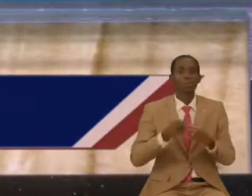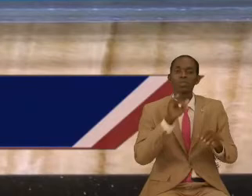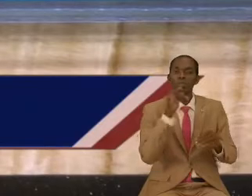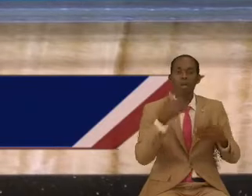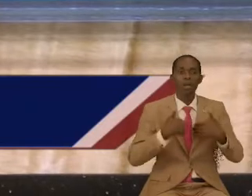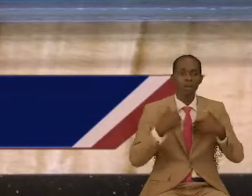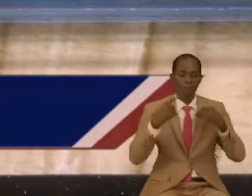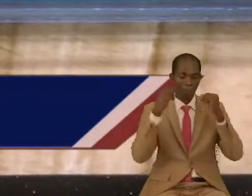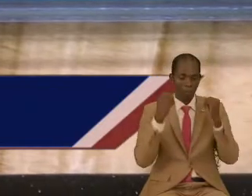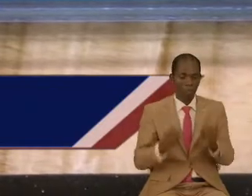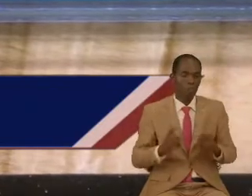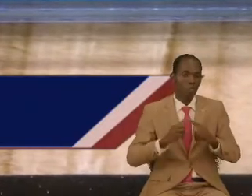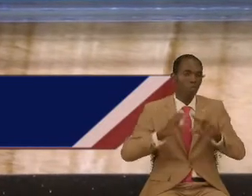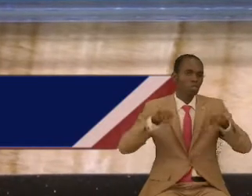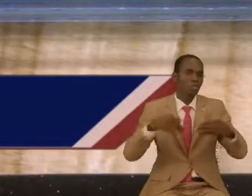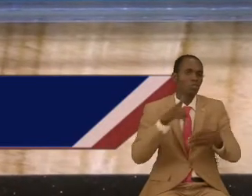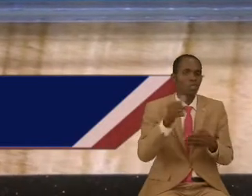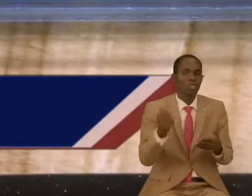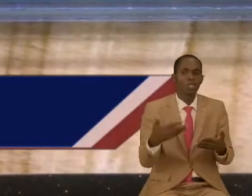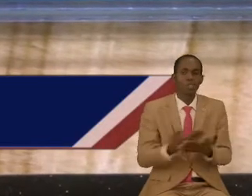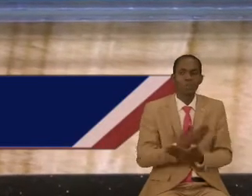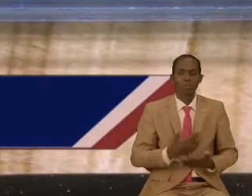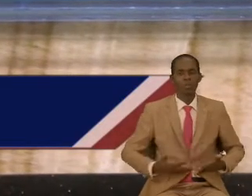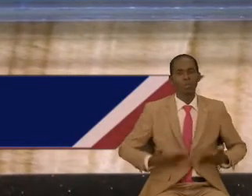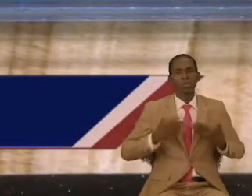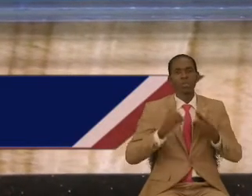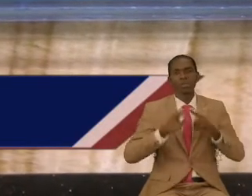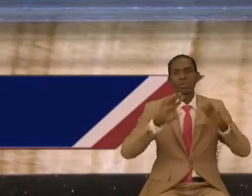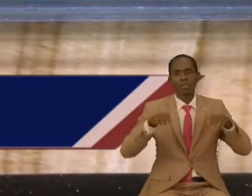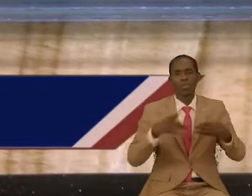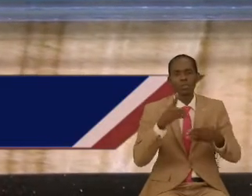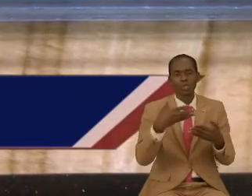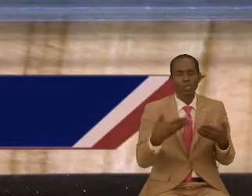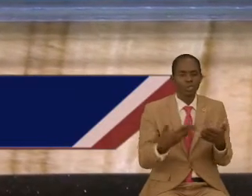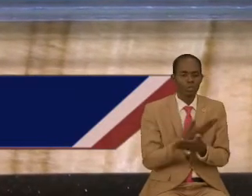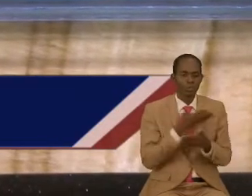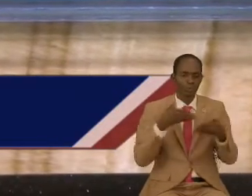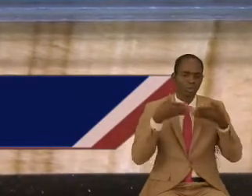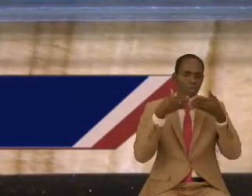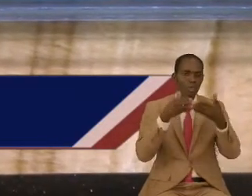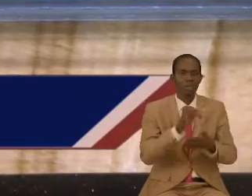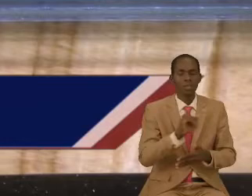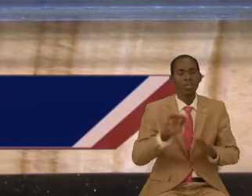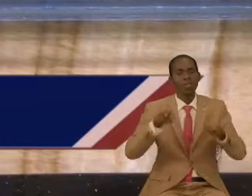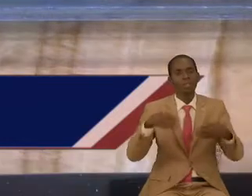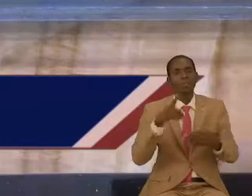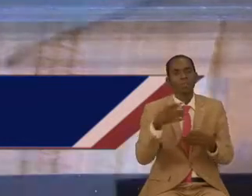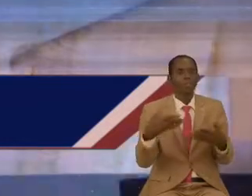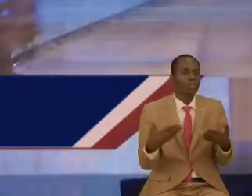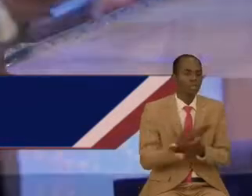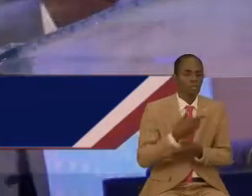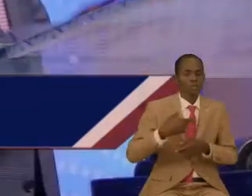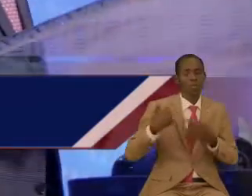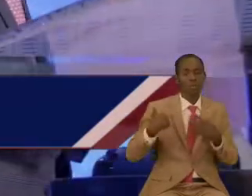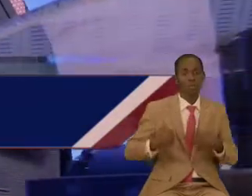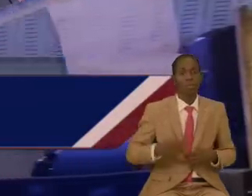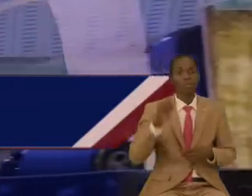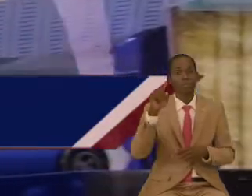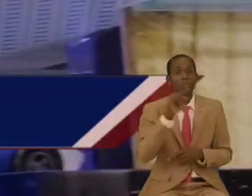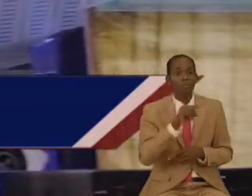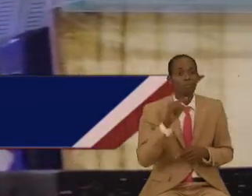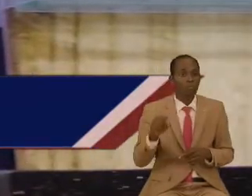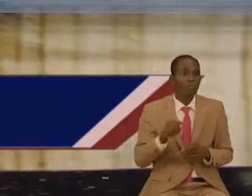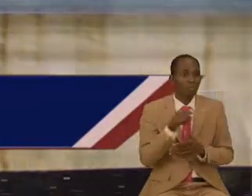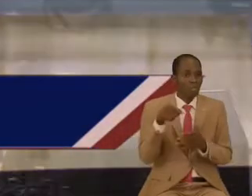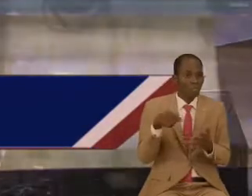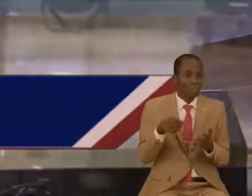to give you a new life and to give you a new direction and to give you a new heart. Therefore,